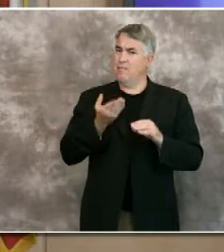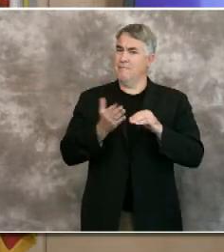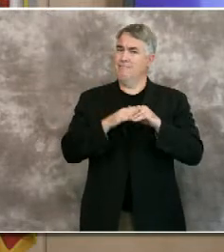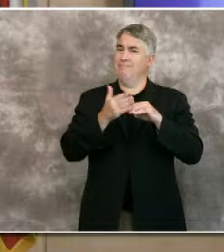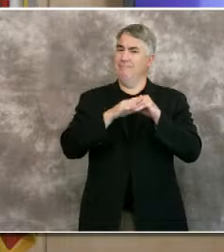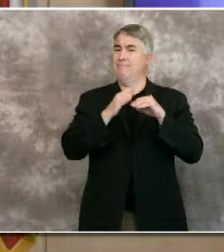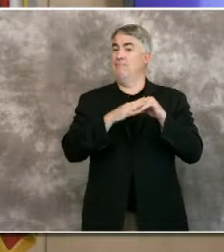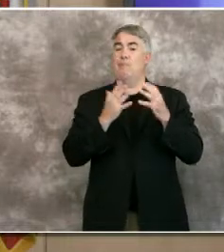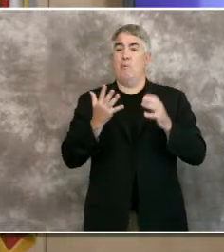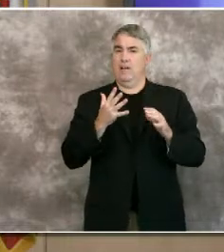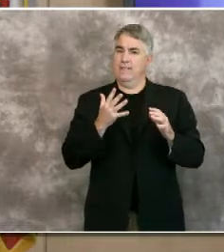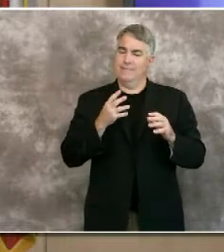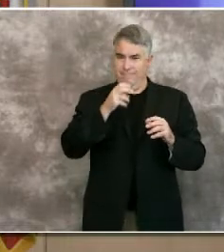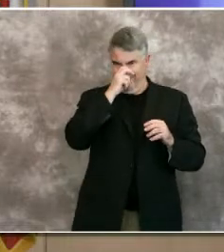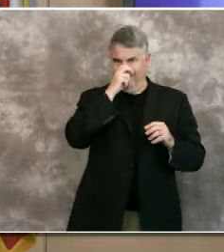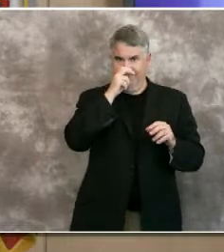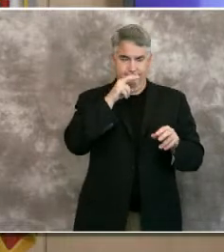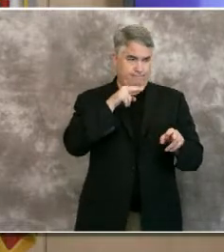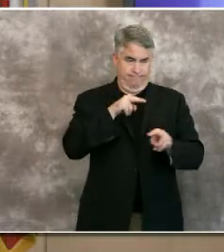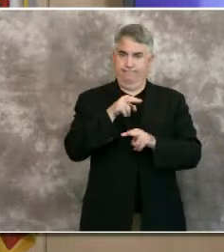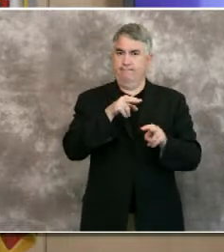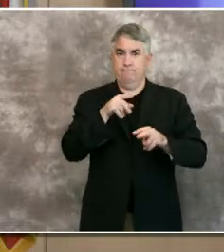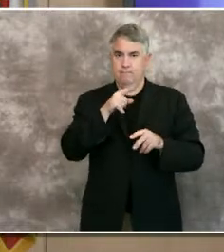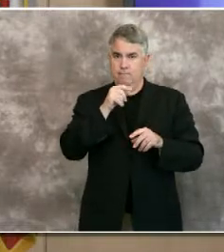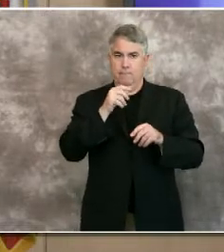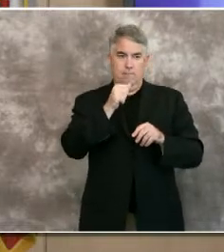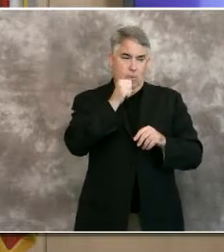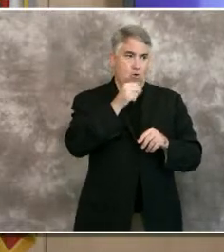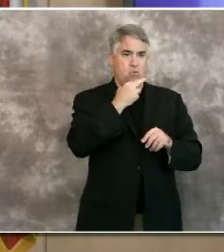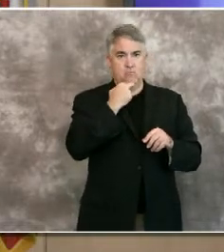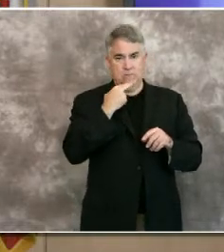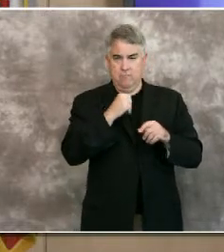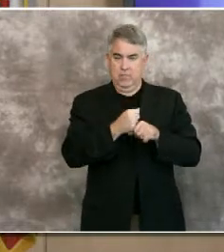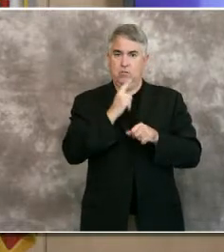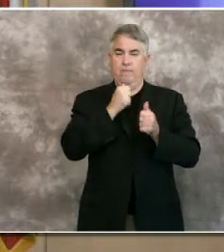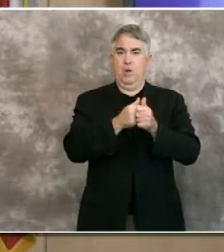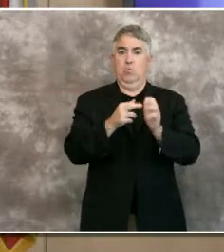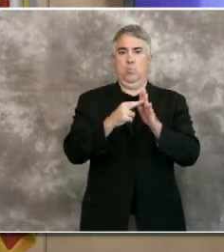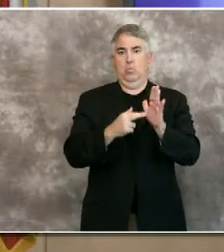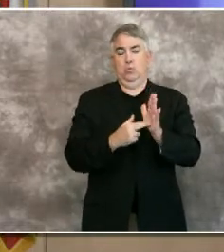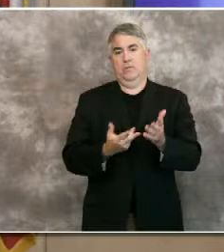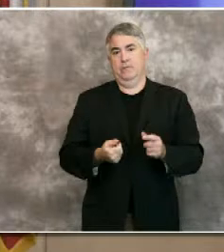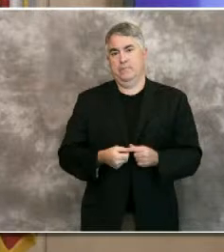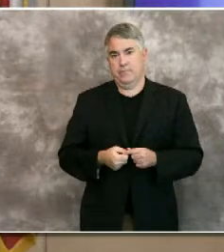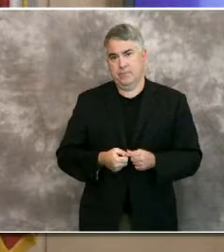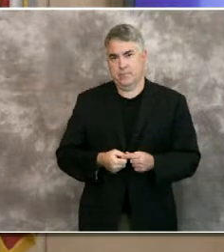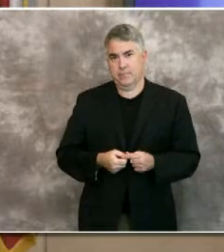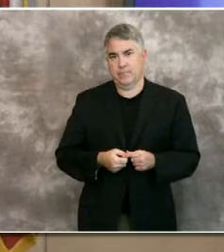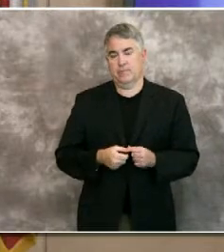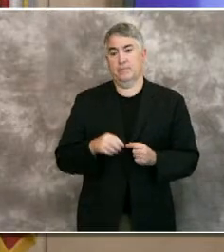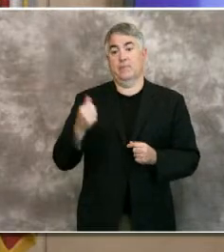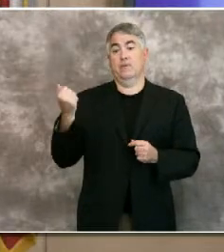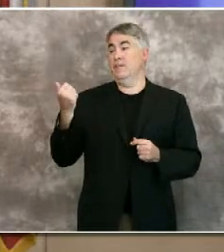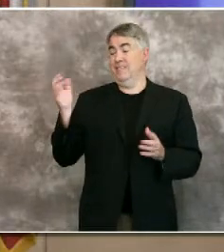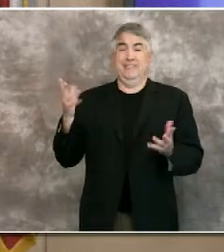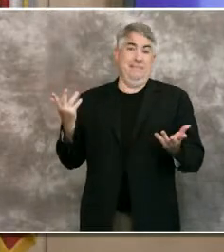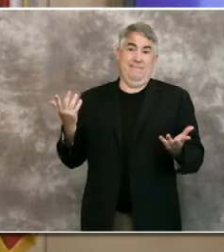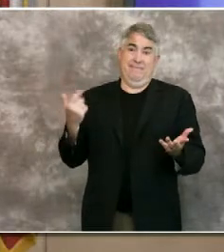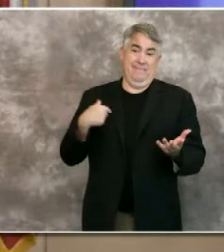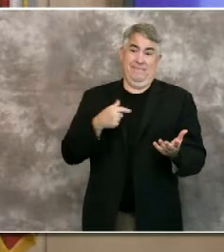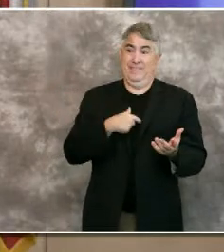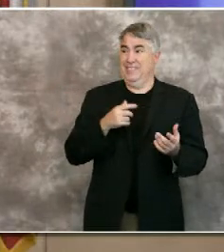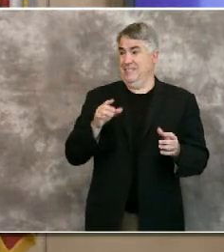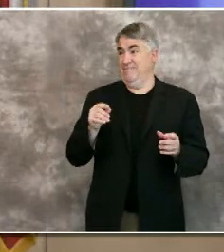folks who are egregious violators of what is happening. And so that is the best we can do with where we are right